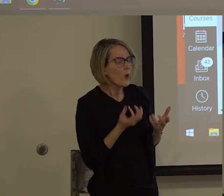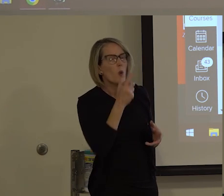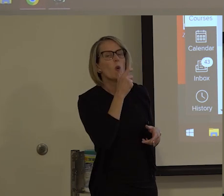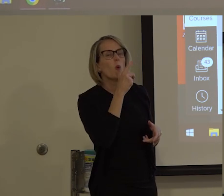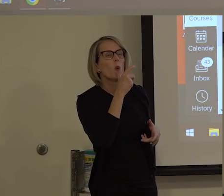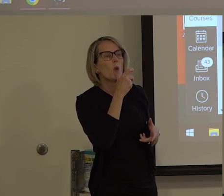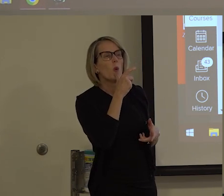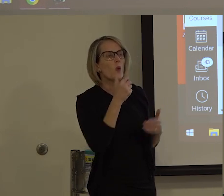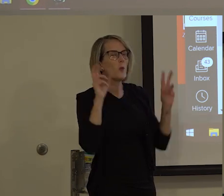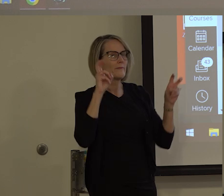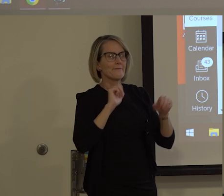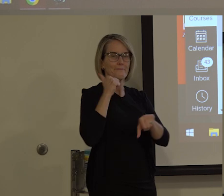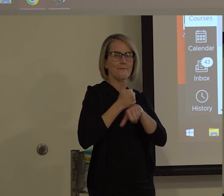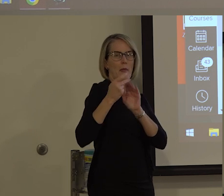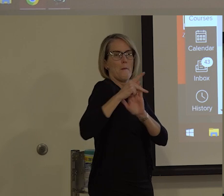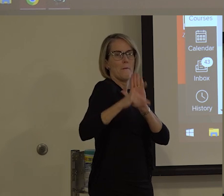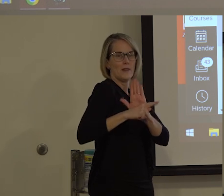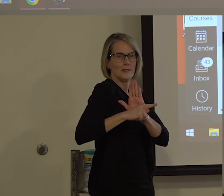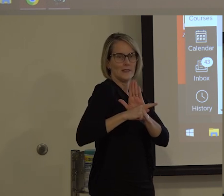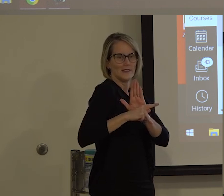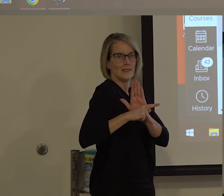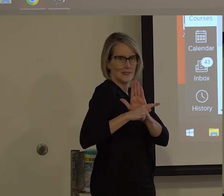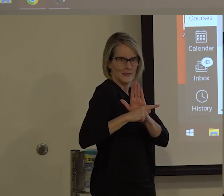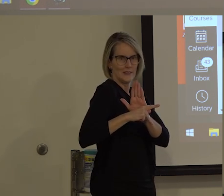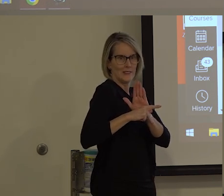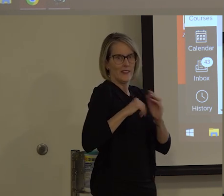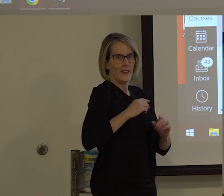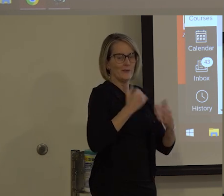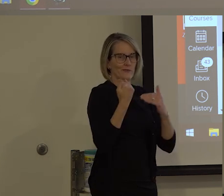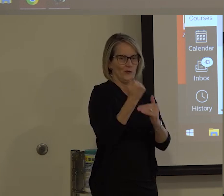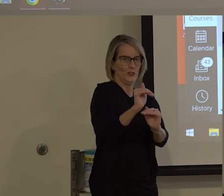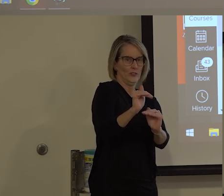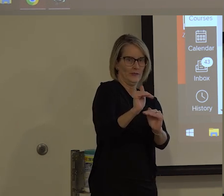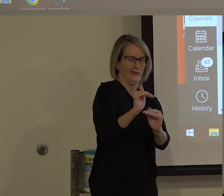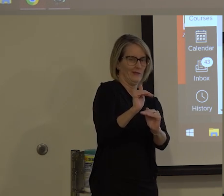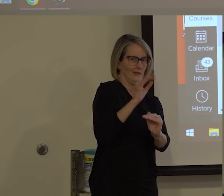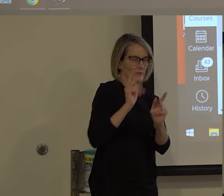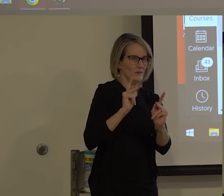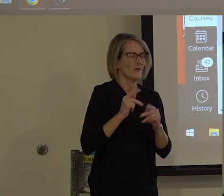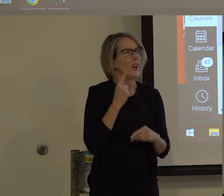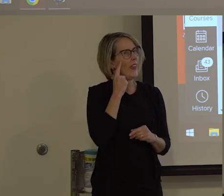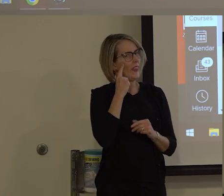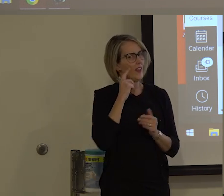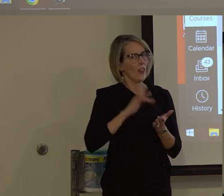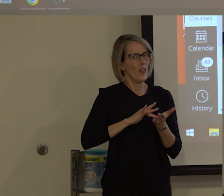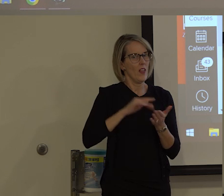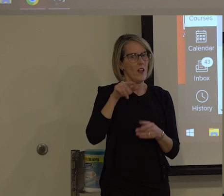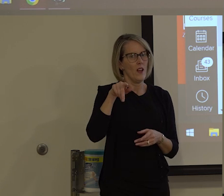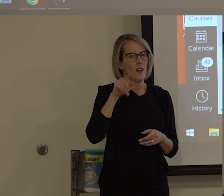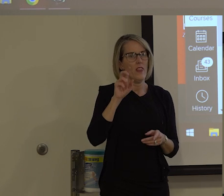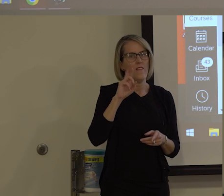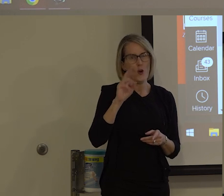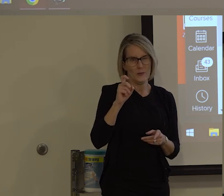has created this policy and you can talk with? Let me, pharmacy I think owns sort of the